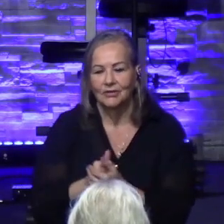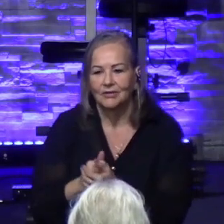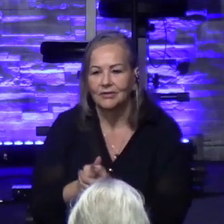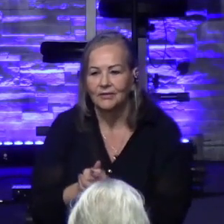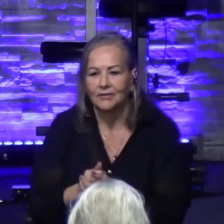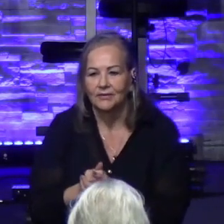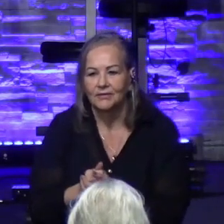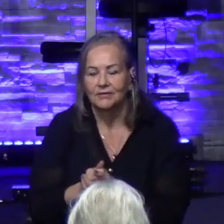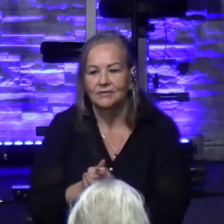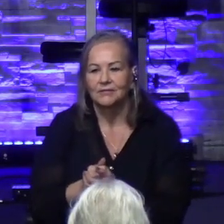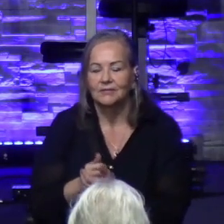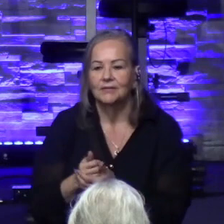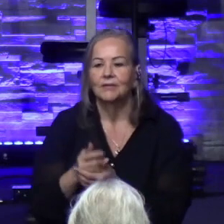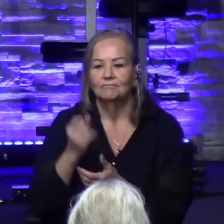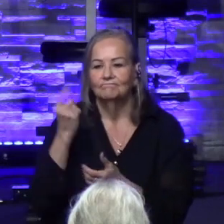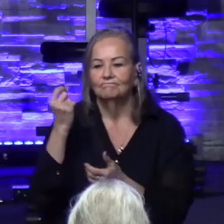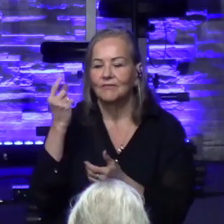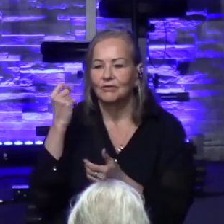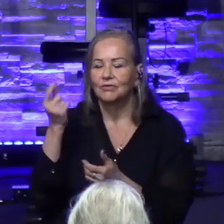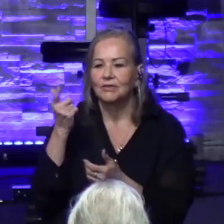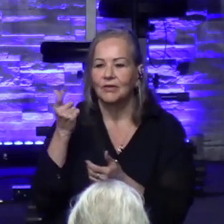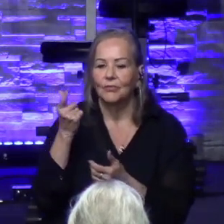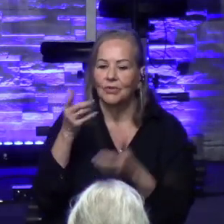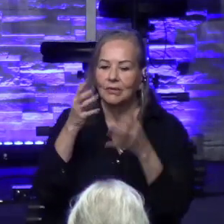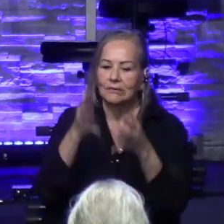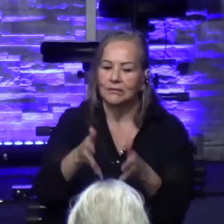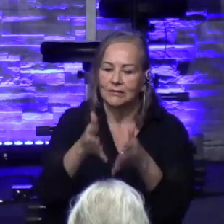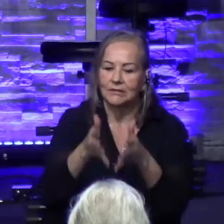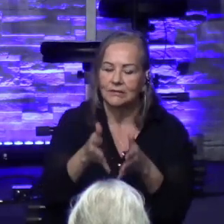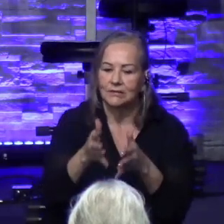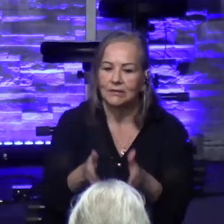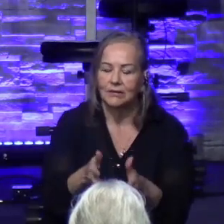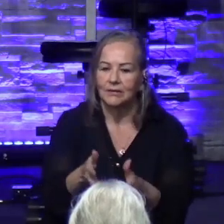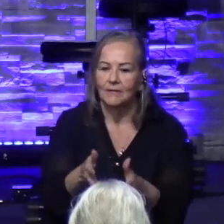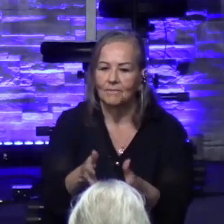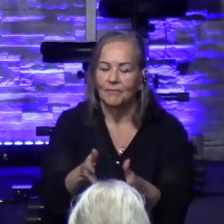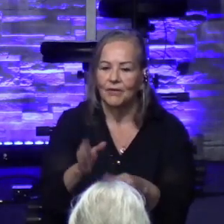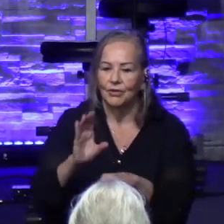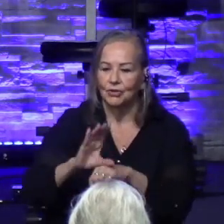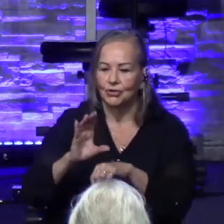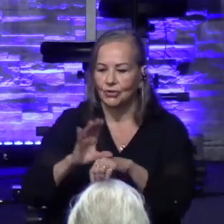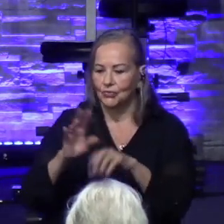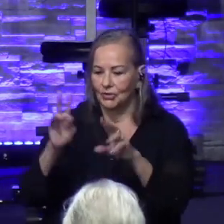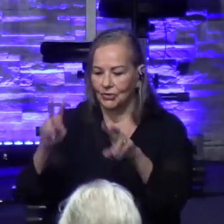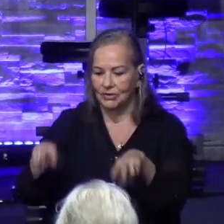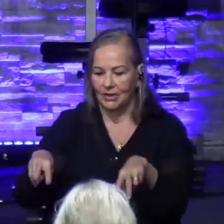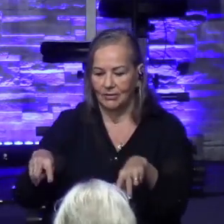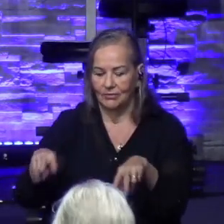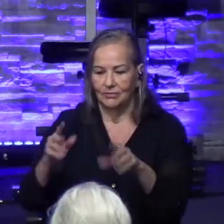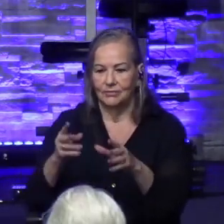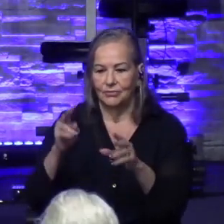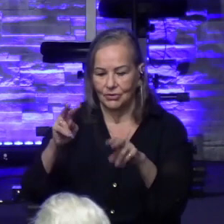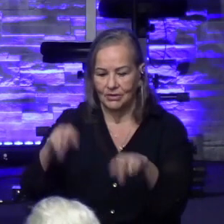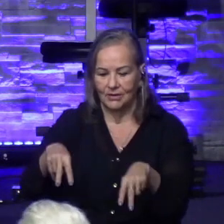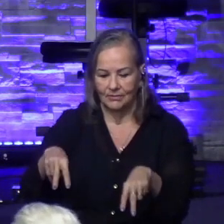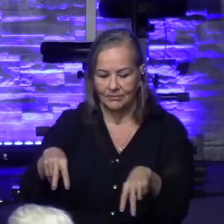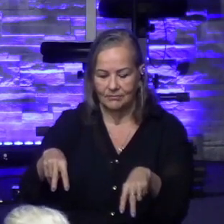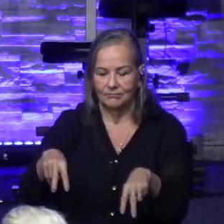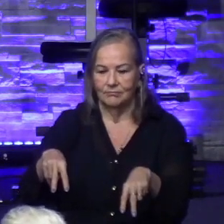We're not going to get used to that. We're not going to just let that sit there. And in church, we can get used to it. Look down. Everybody look down at your feet right now.